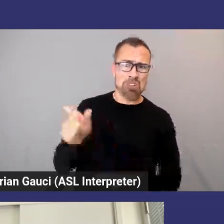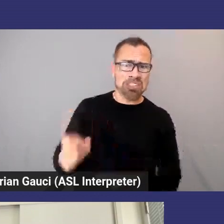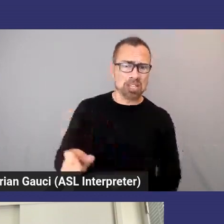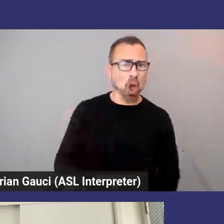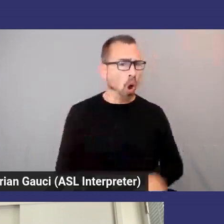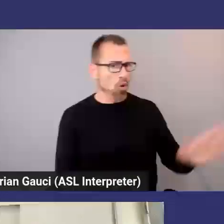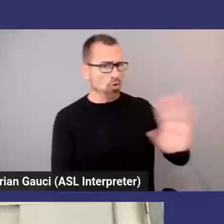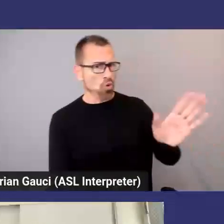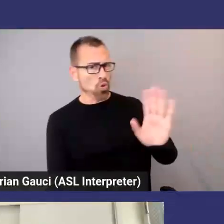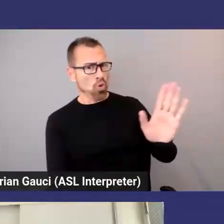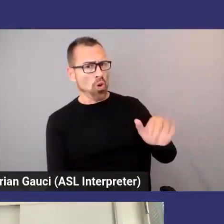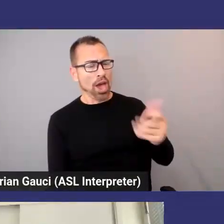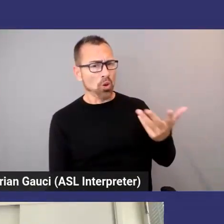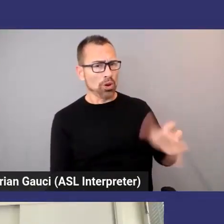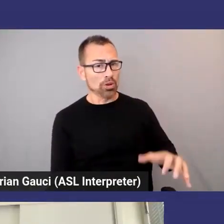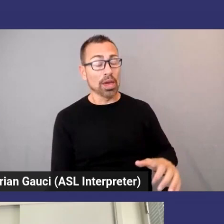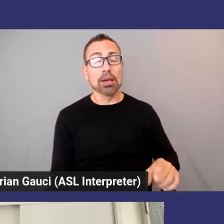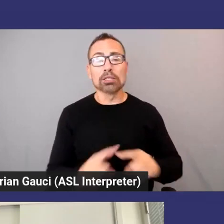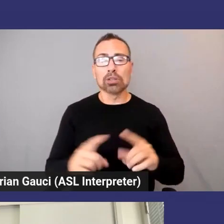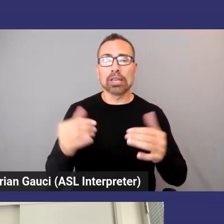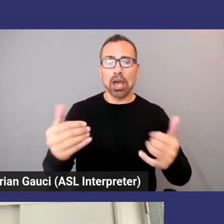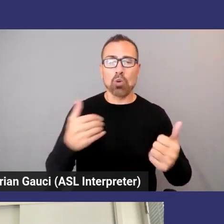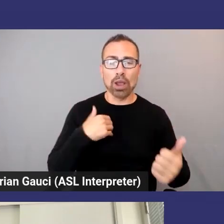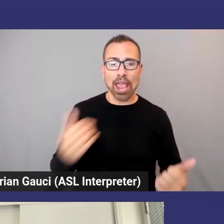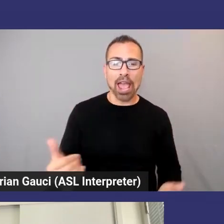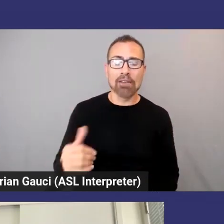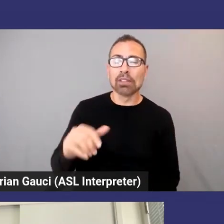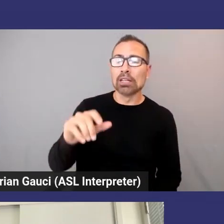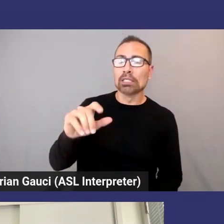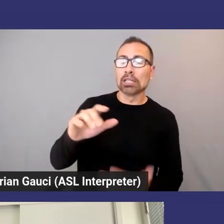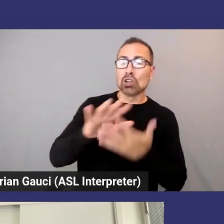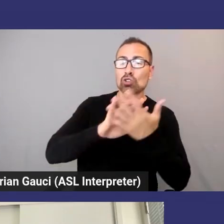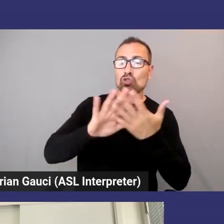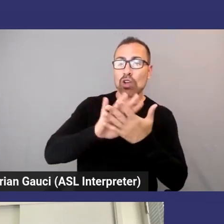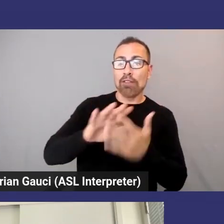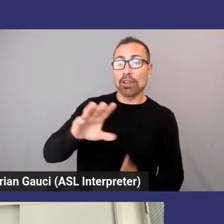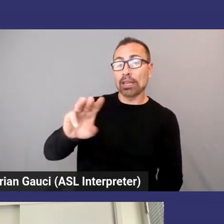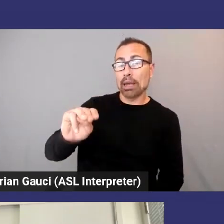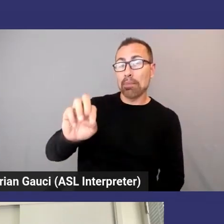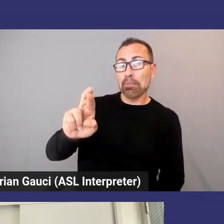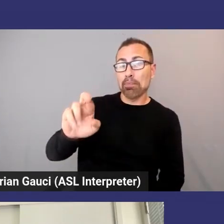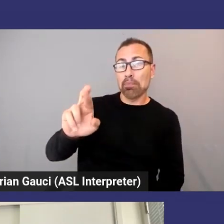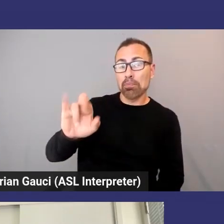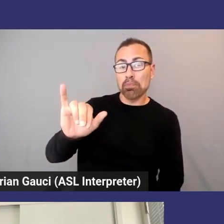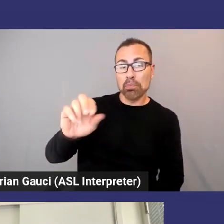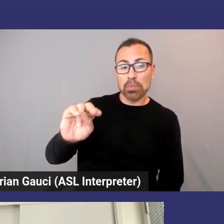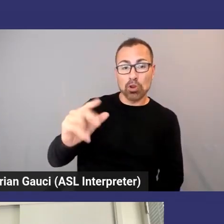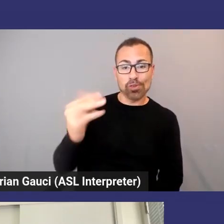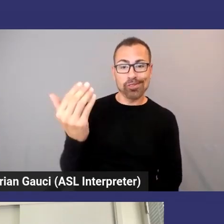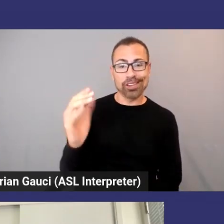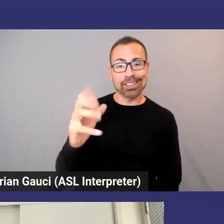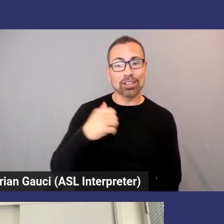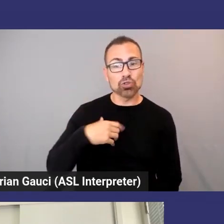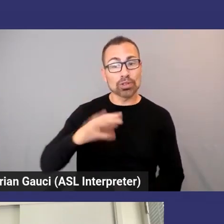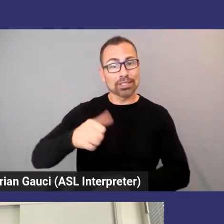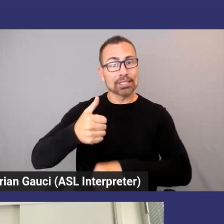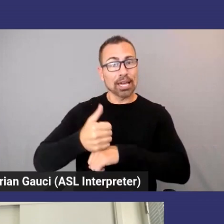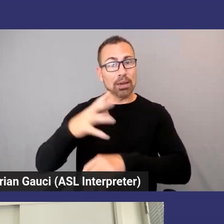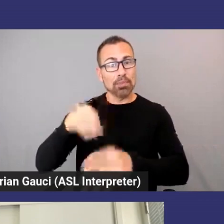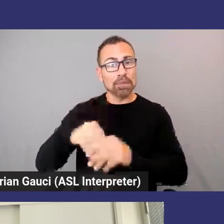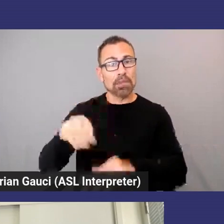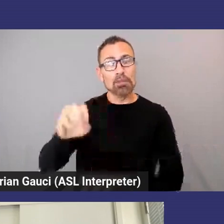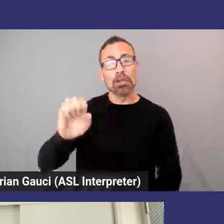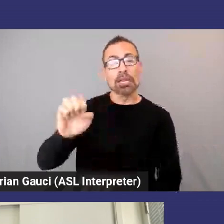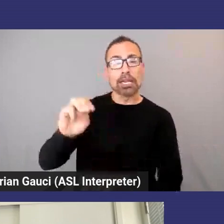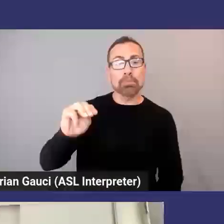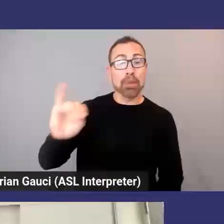to do that. And so we came up with traffic mirroring that you can enable at E&I level and capture all the traffic. And so that stuff's